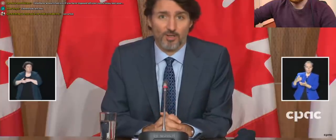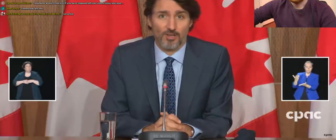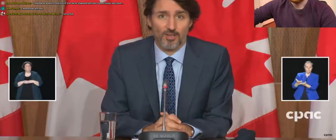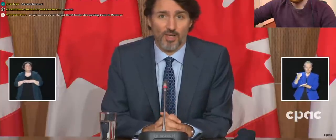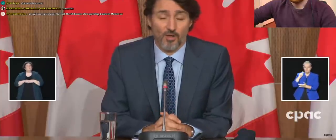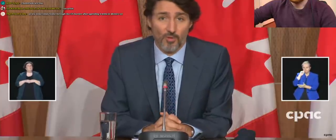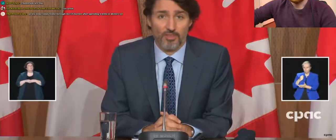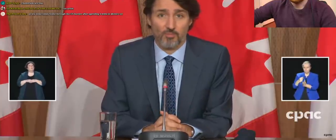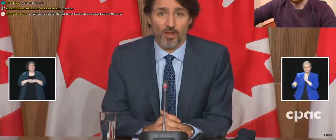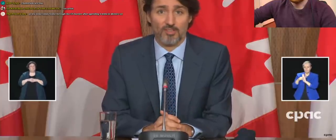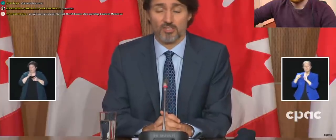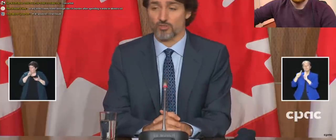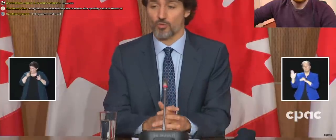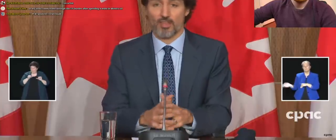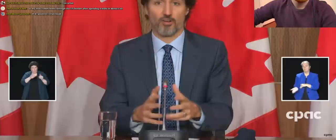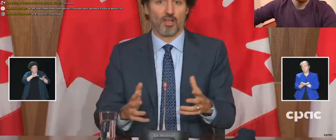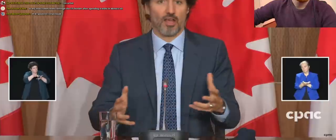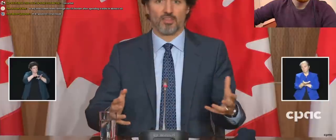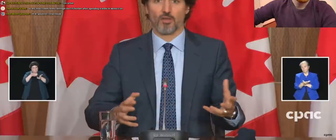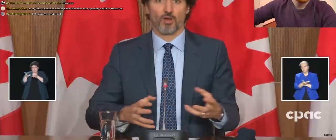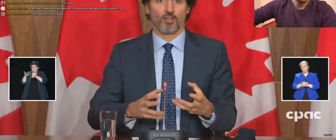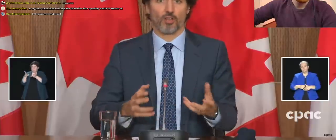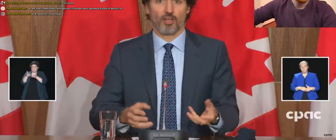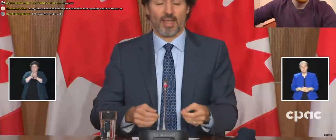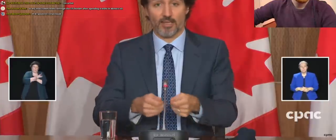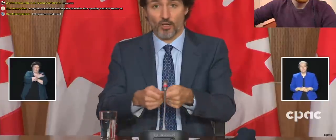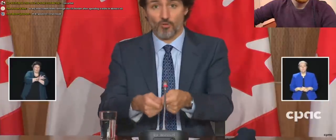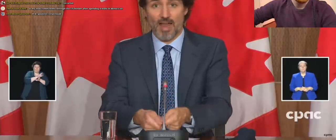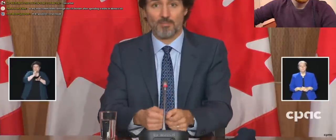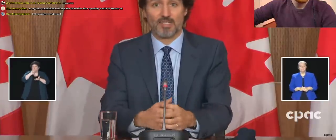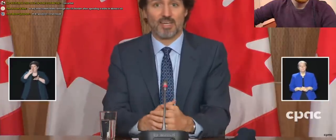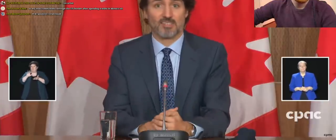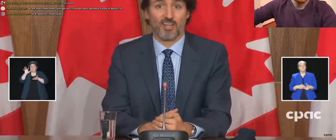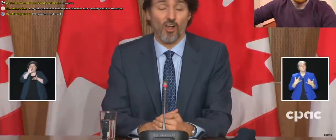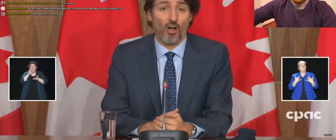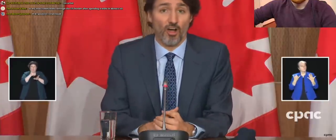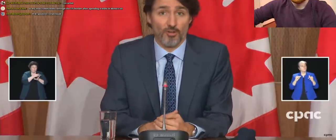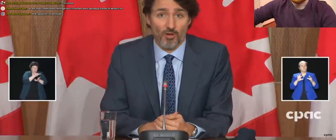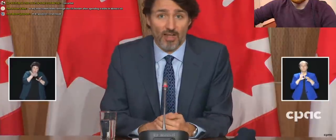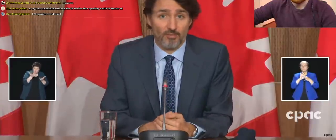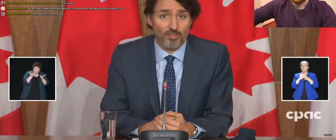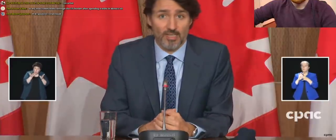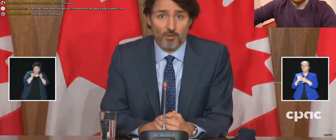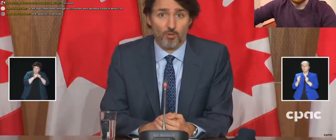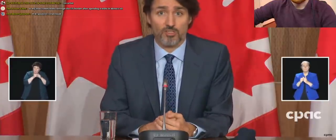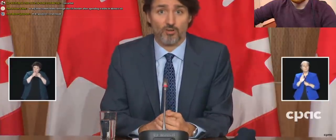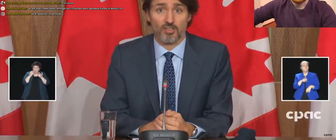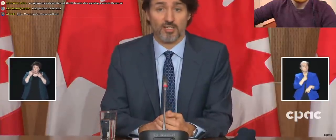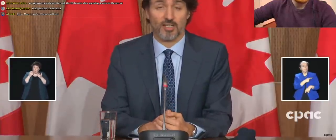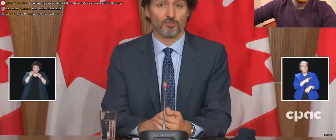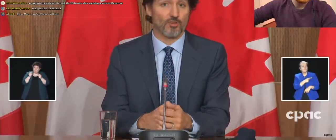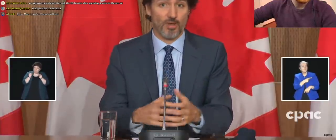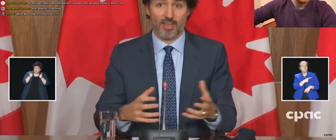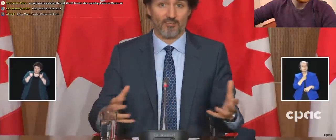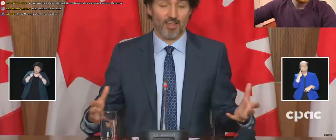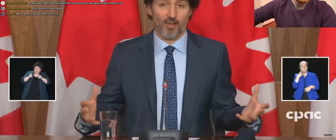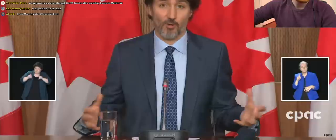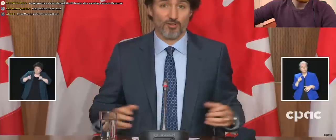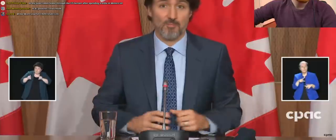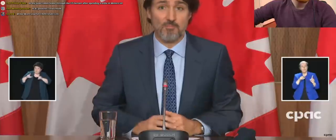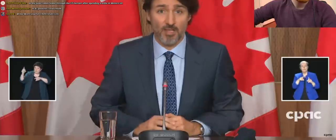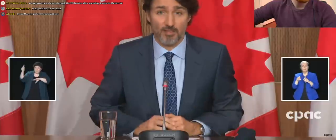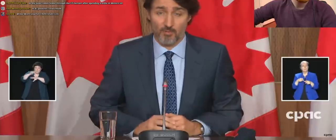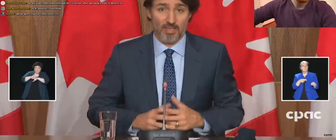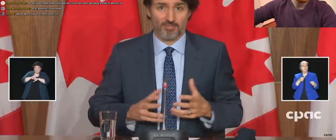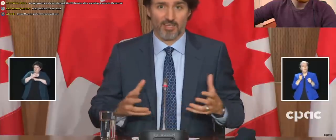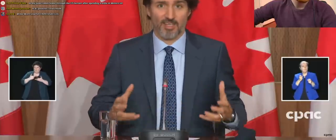continue to work with the provinces, whether they want to look at rapid testing on arrival in airports across the country. We have